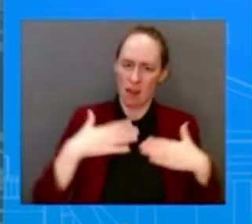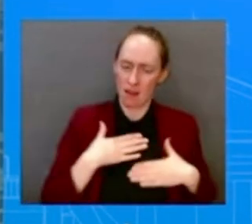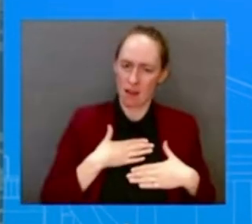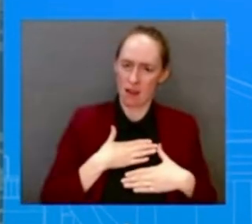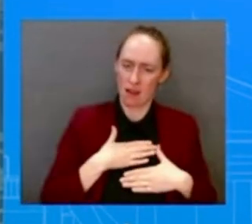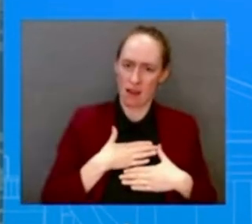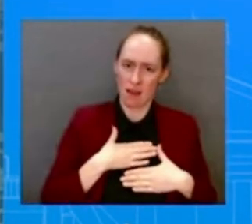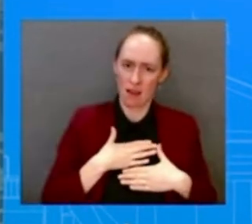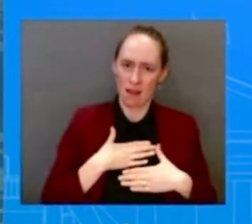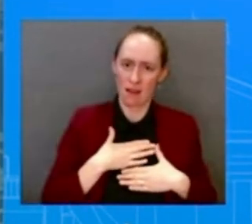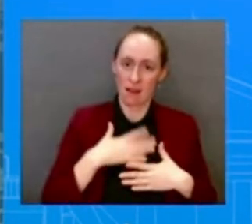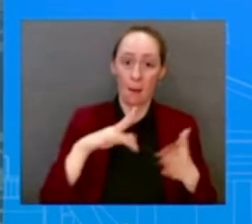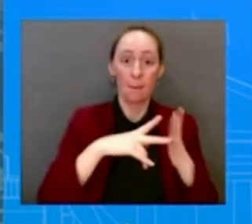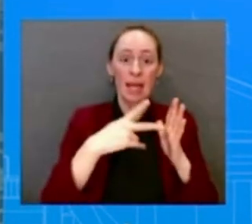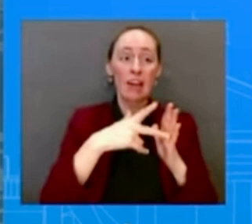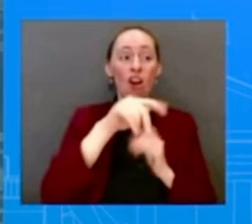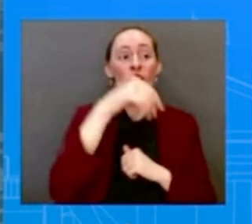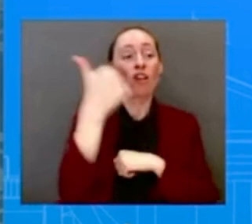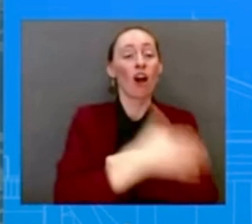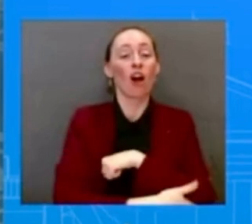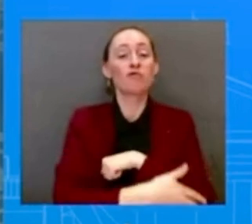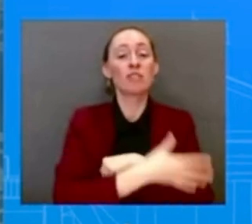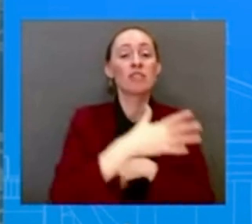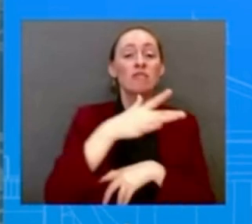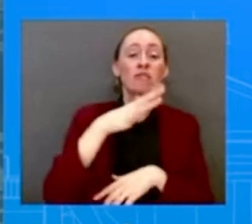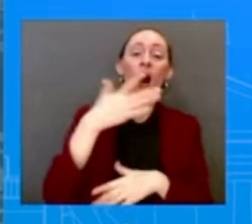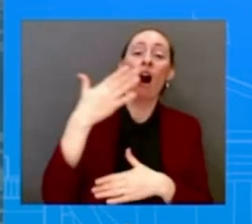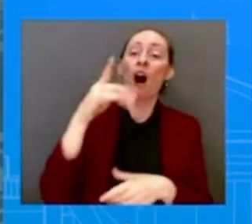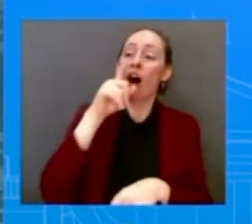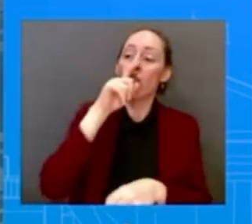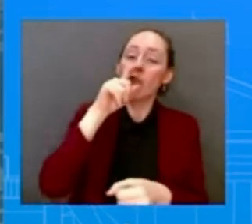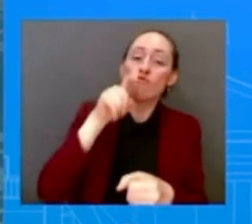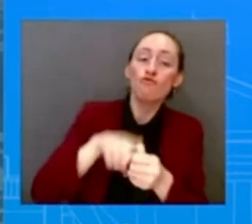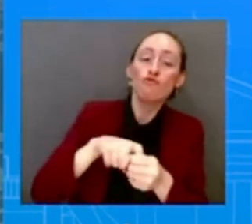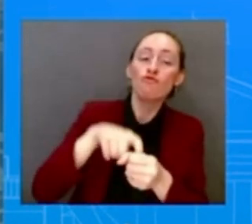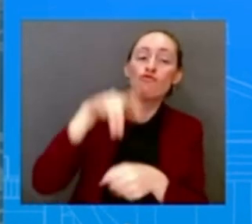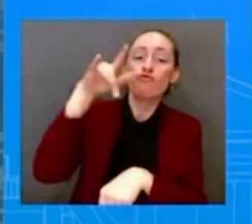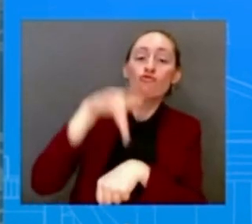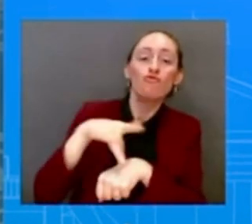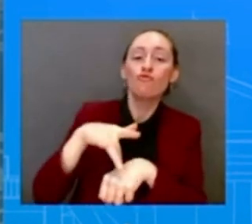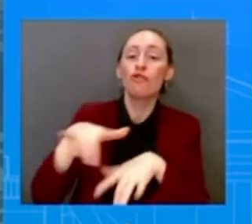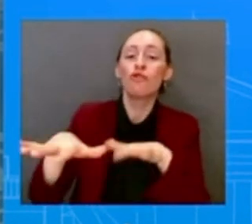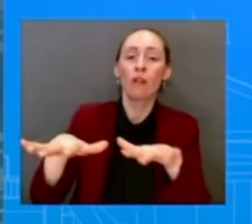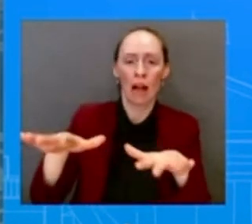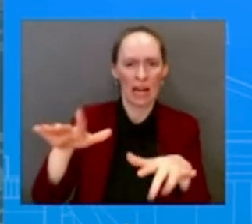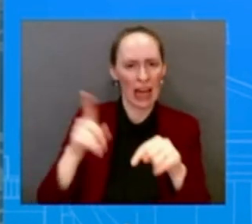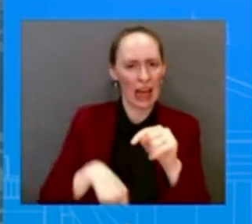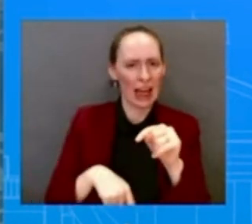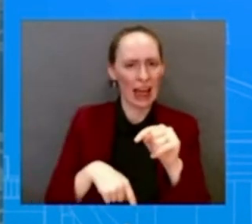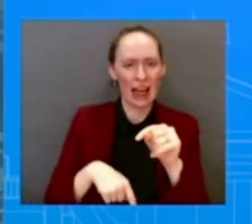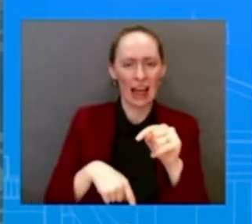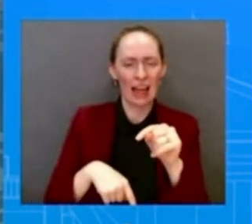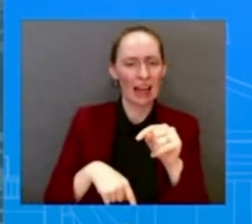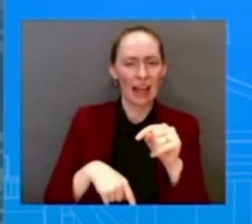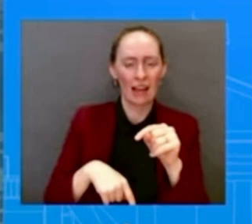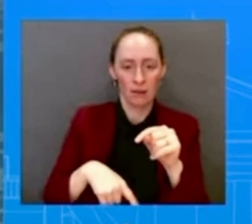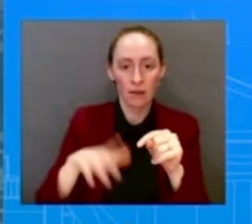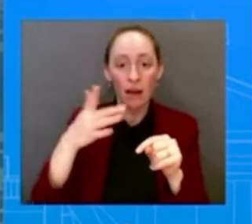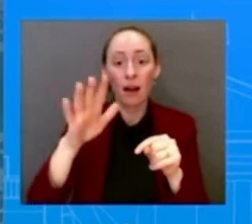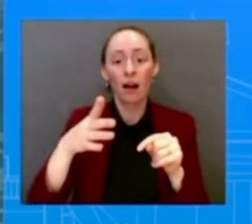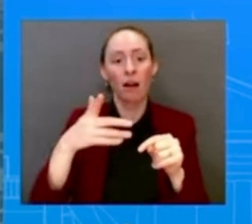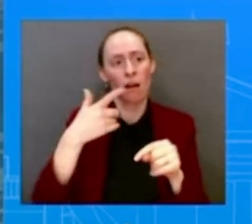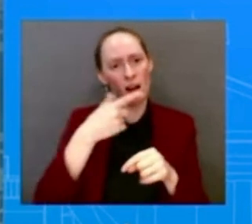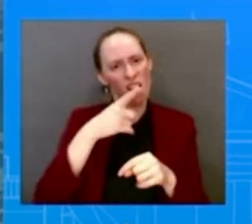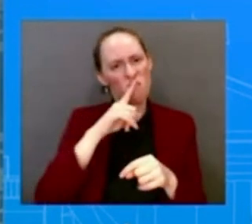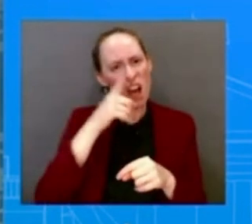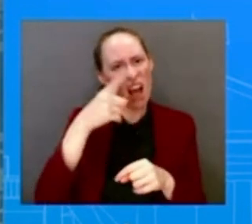Clearly, without question, the intent of the PRC, because we know that this balloon belonged to them. And